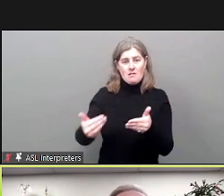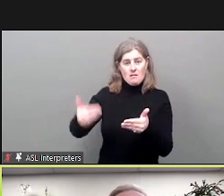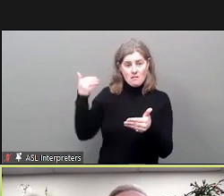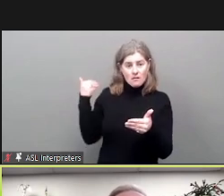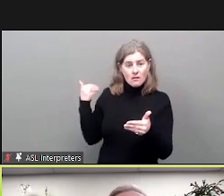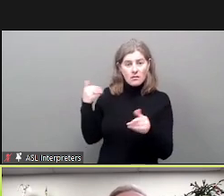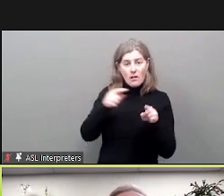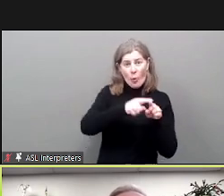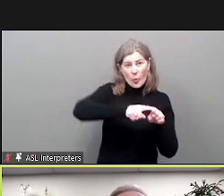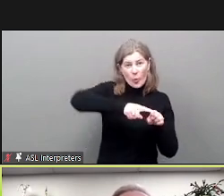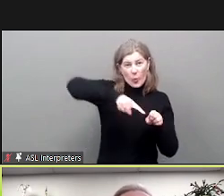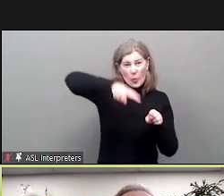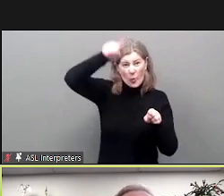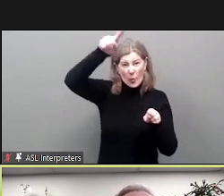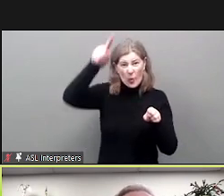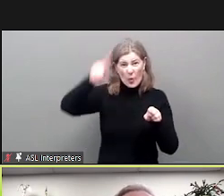where,